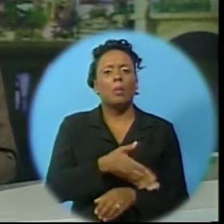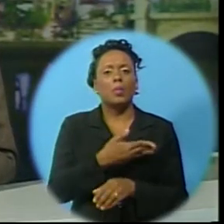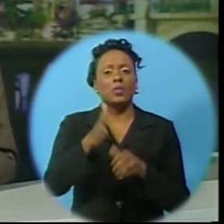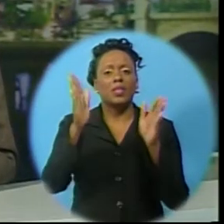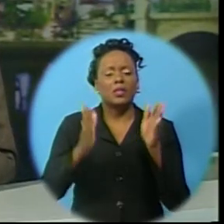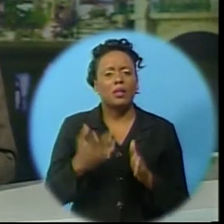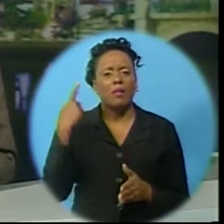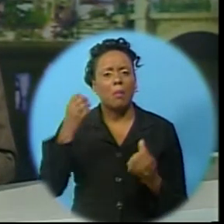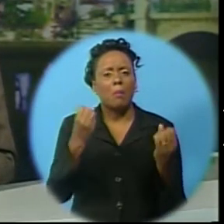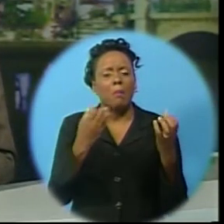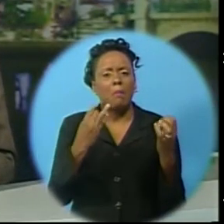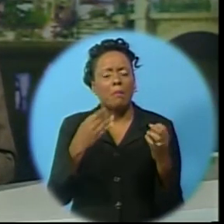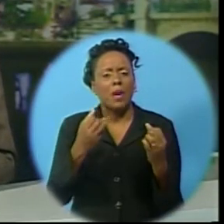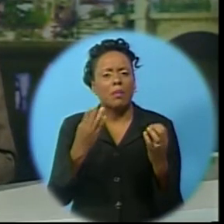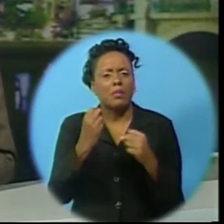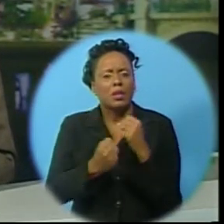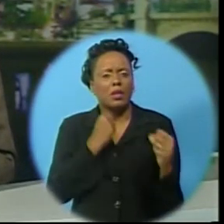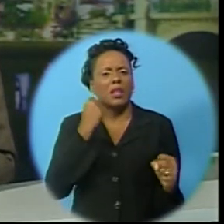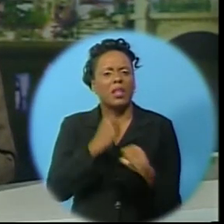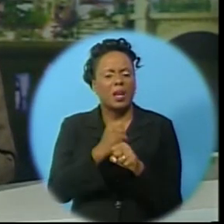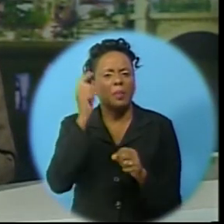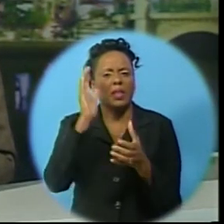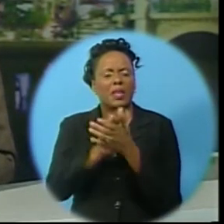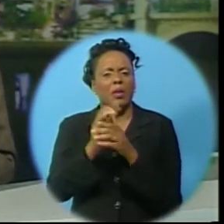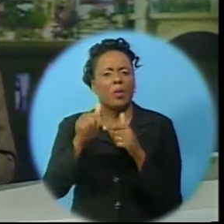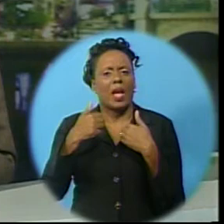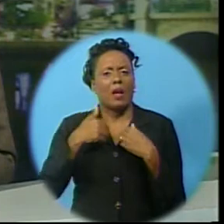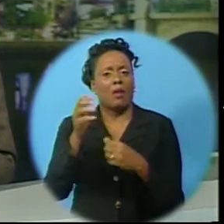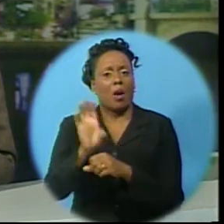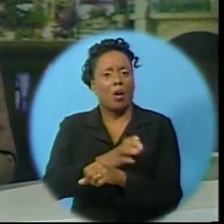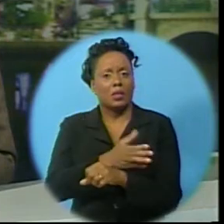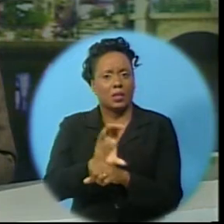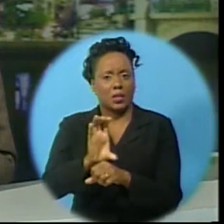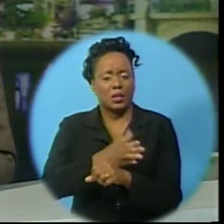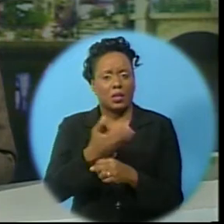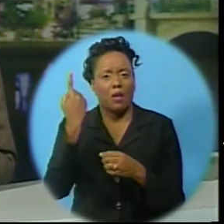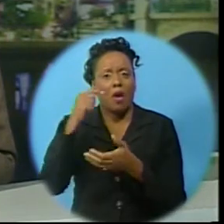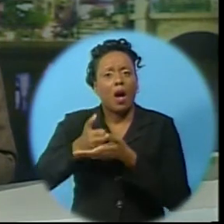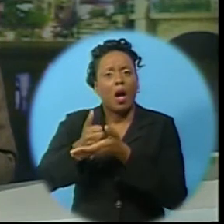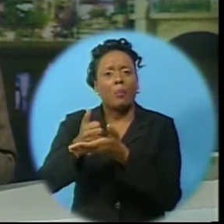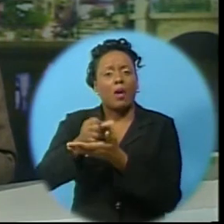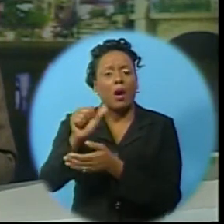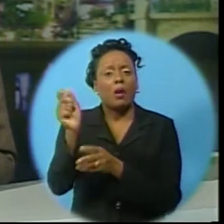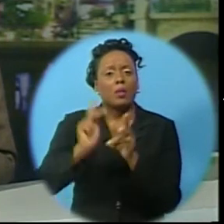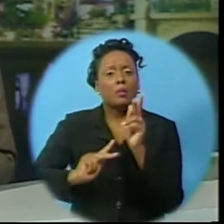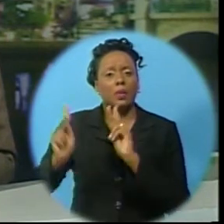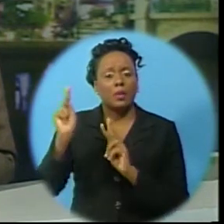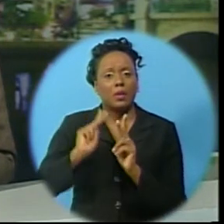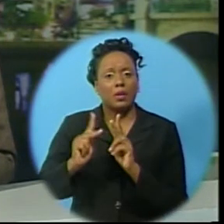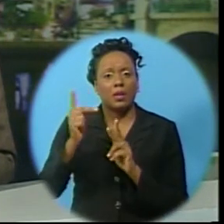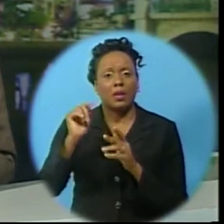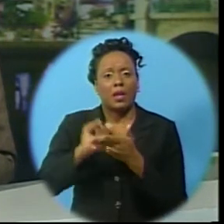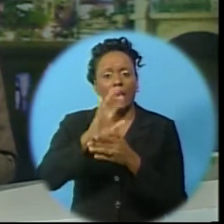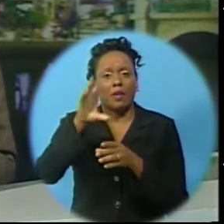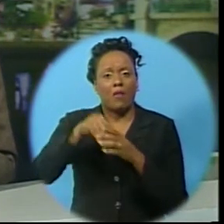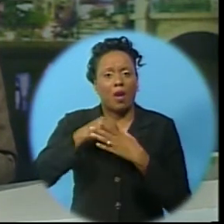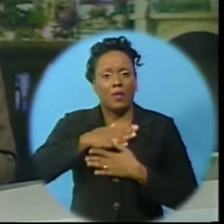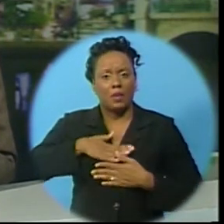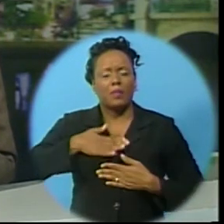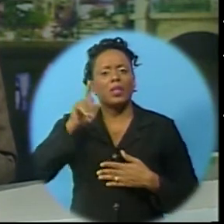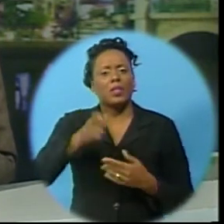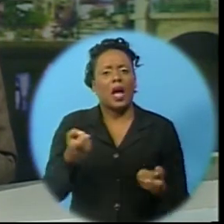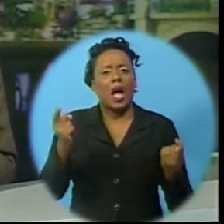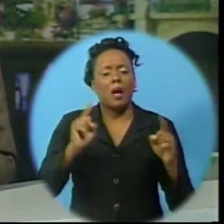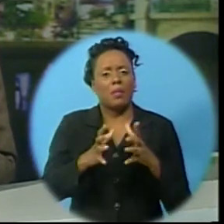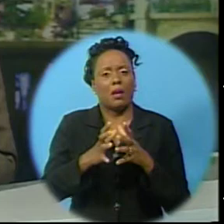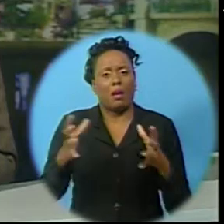least one veteran musician believes benefit concerts should be held on a regular basis for former members of the entertainment fraternity. More in